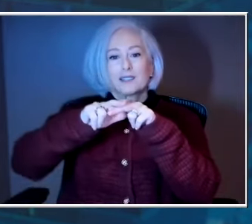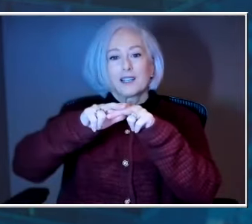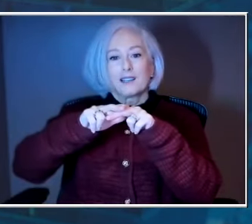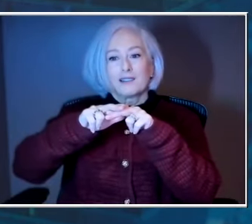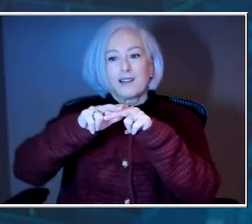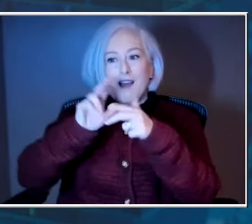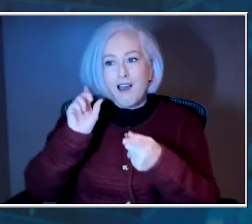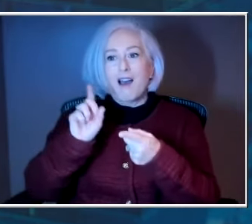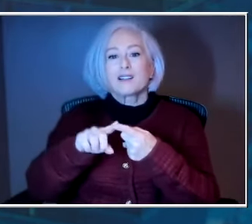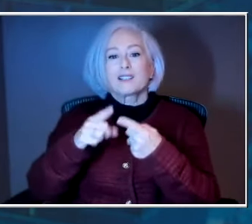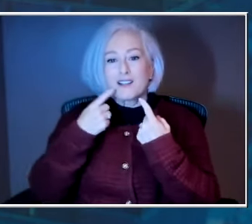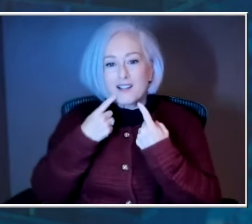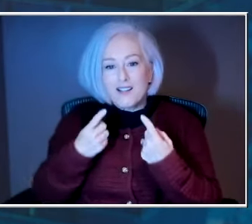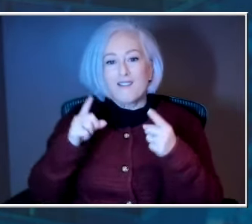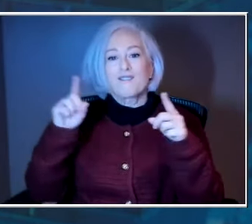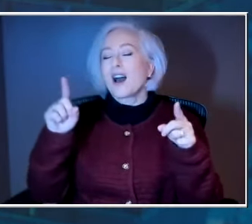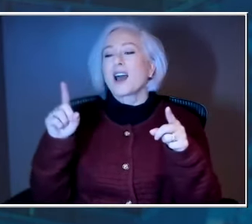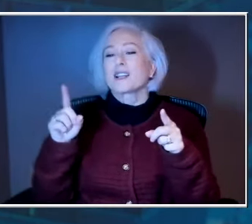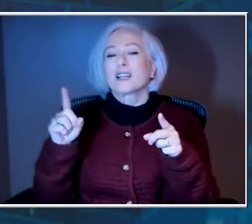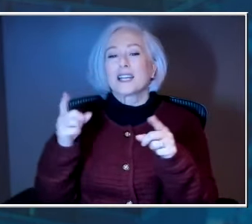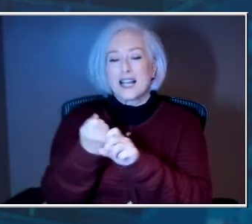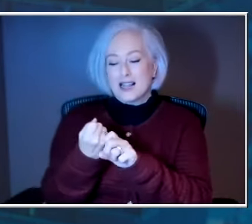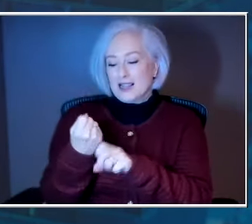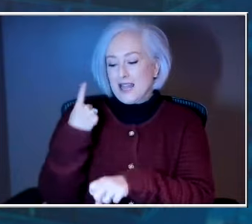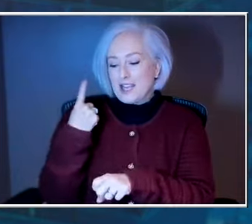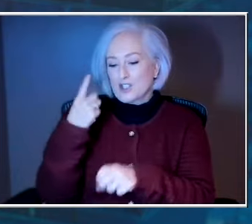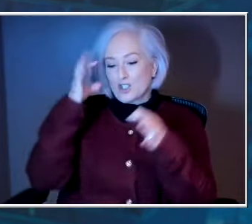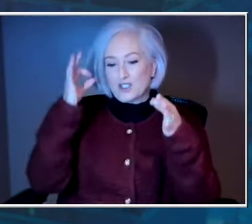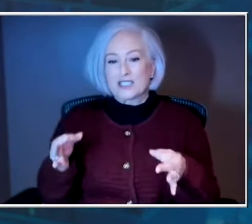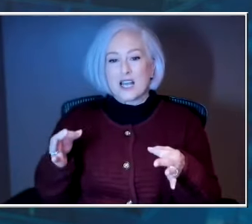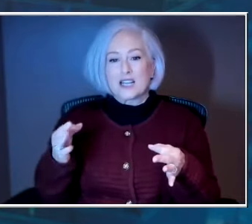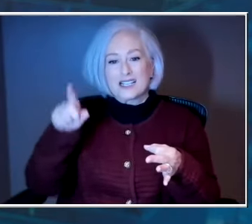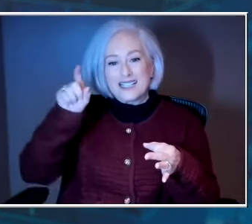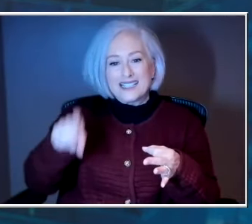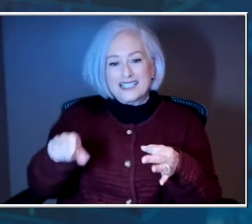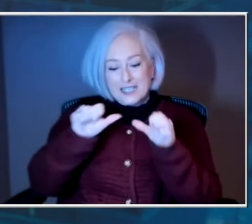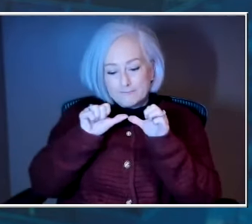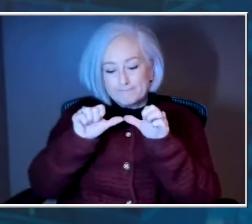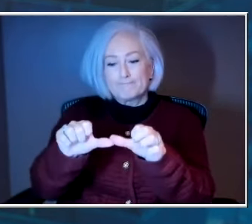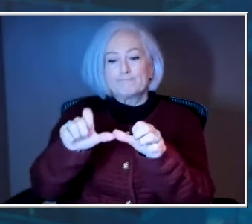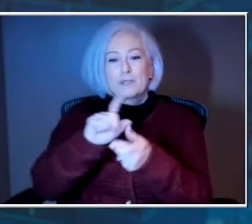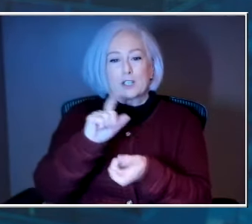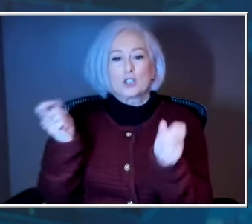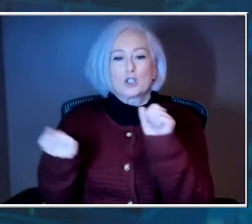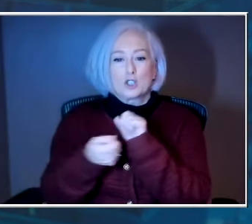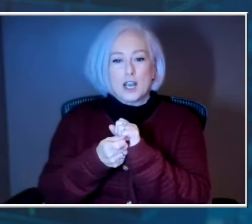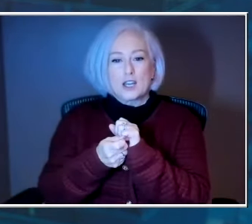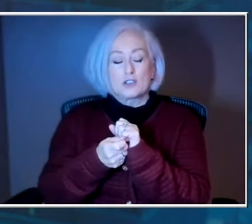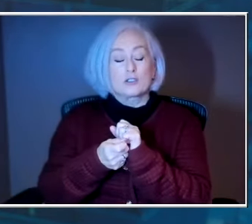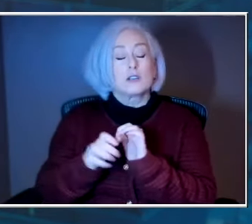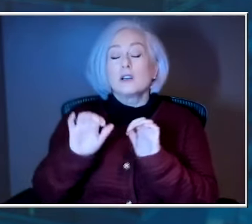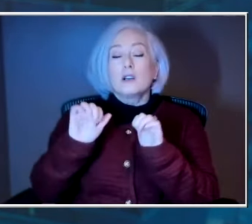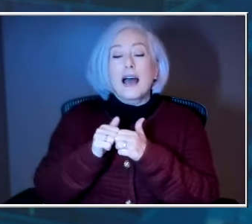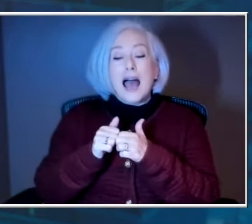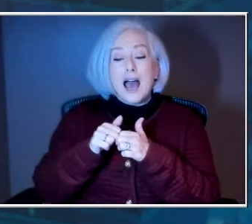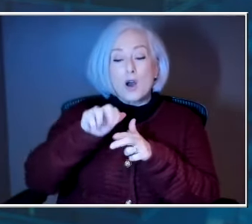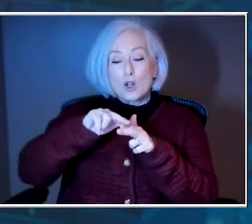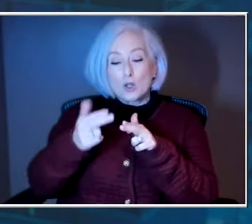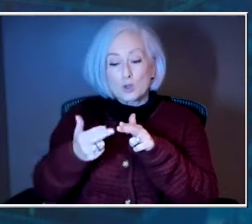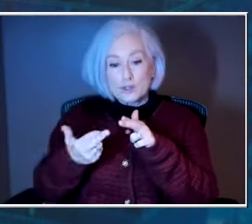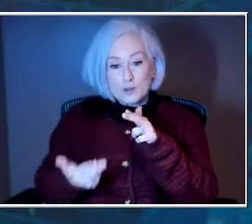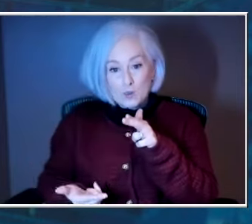she decided it was finally time for a permanent change. Janine Kiesling shows us how losing weight off her body